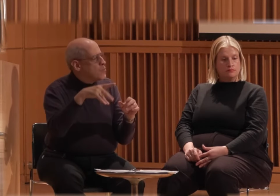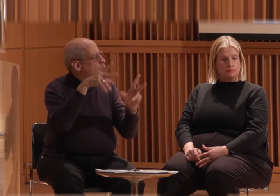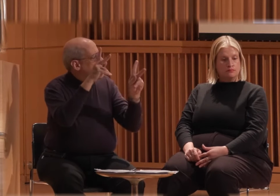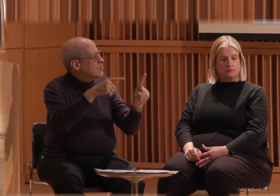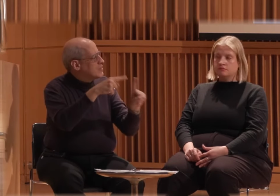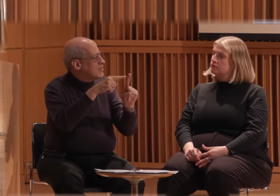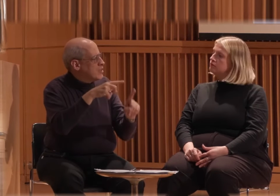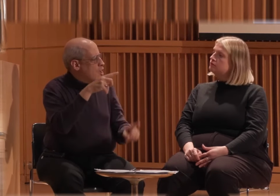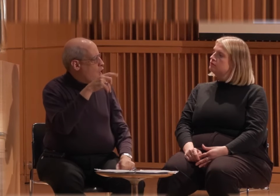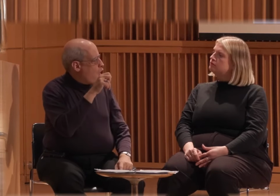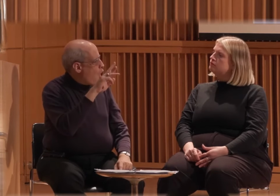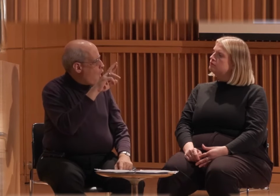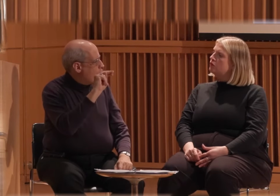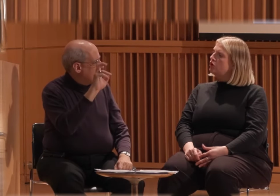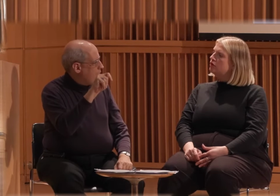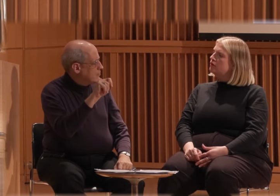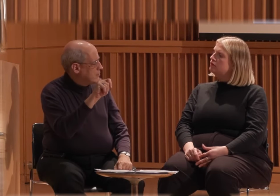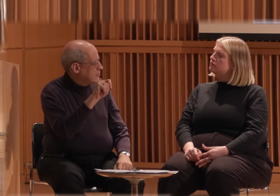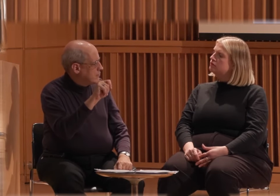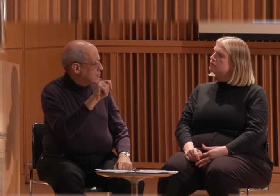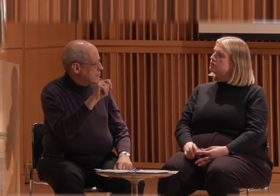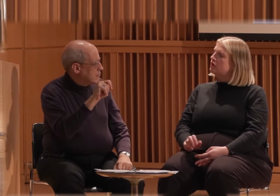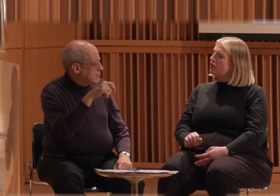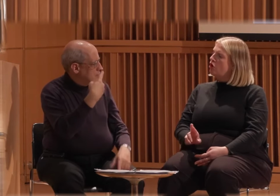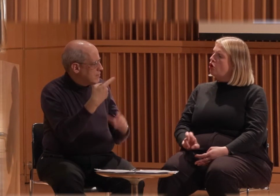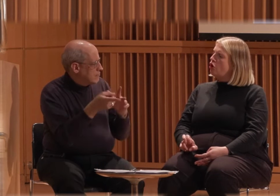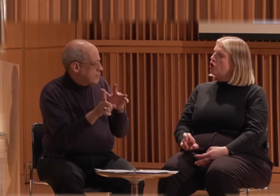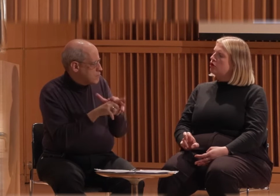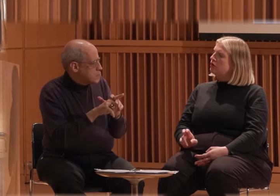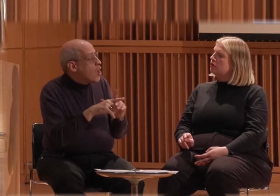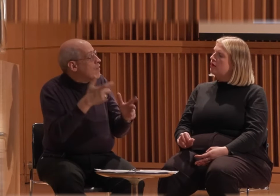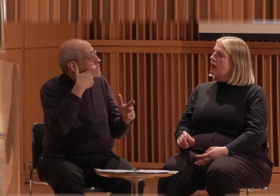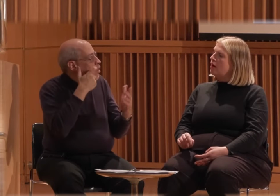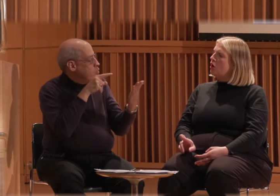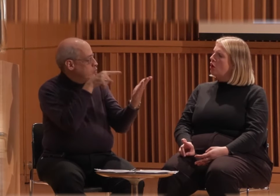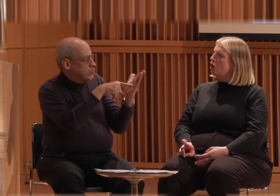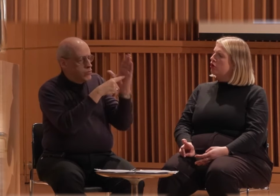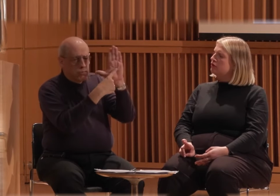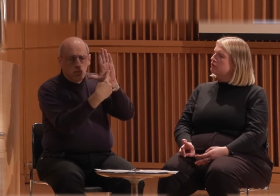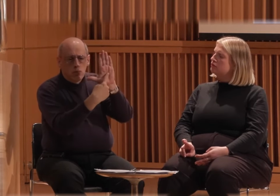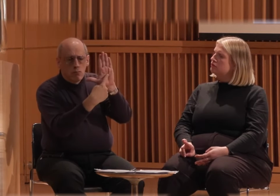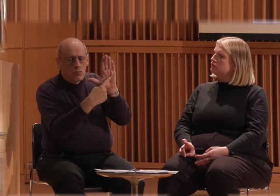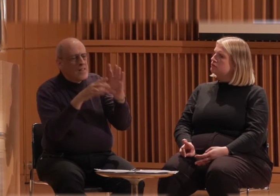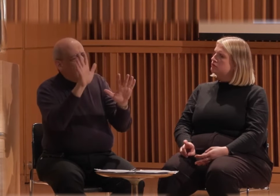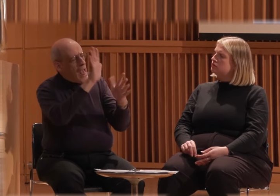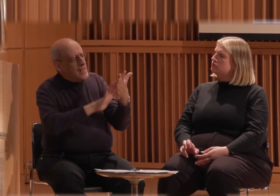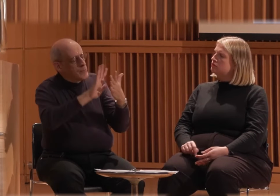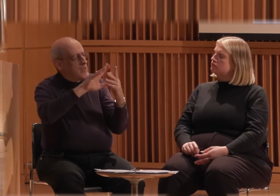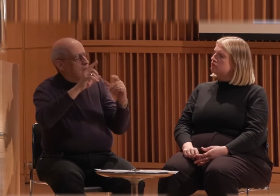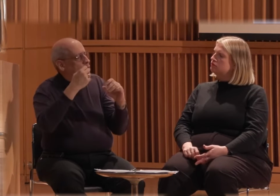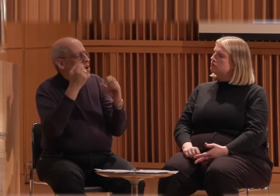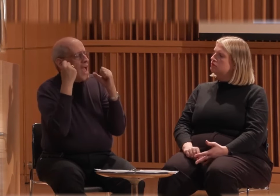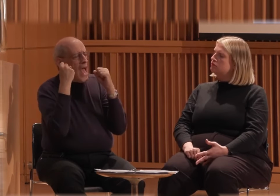the R-naught. It was this thing that popped up on some people's phones. It was an estimate of the